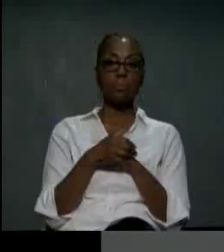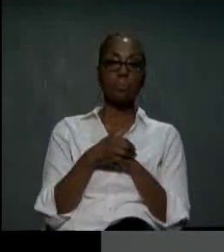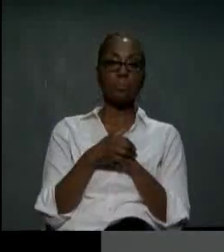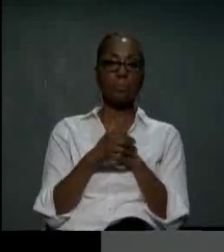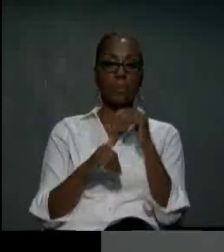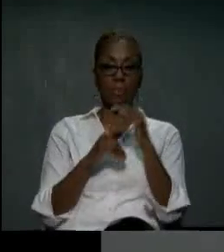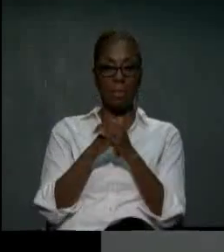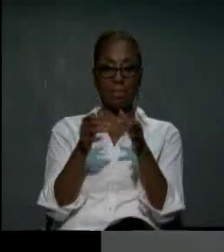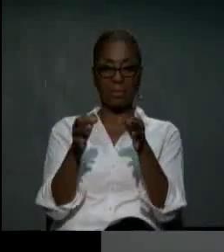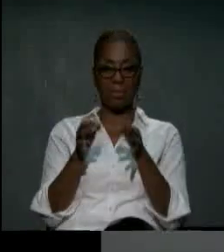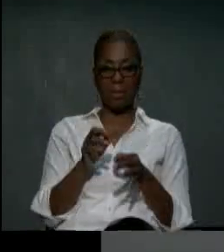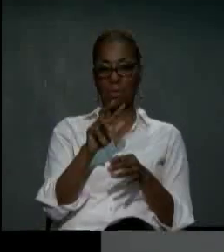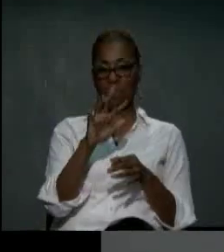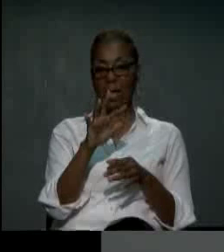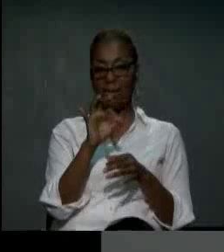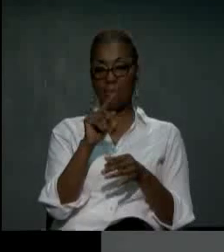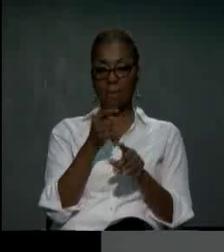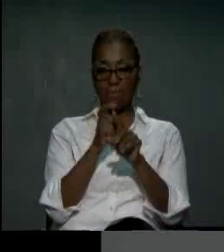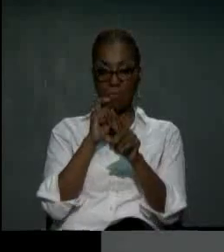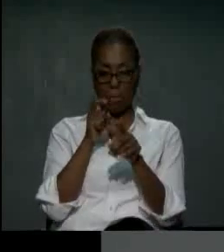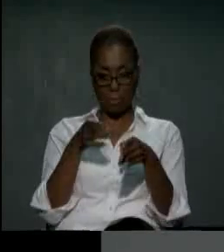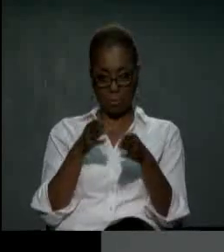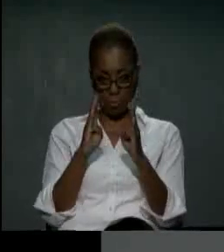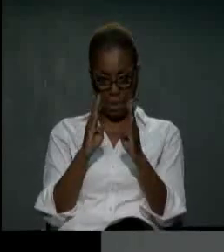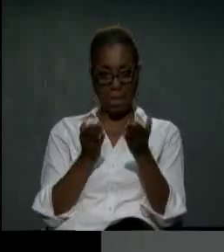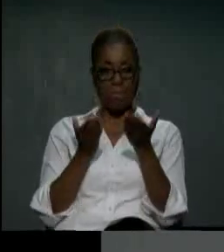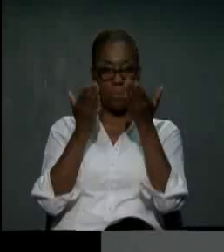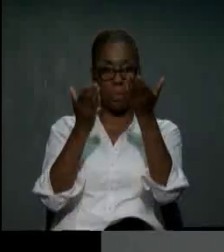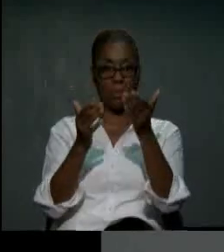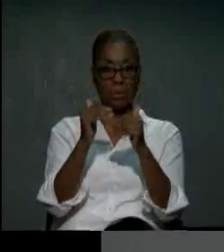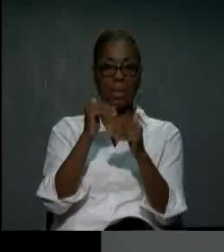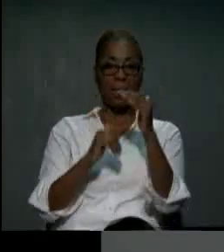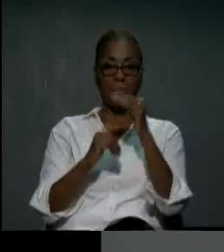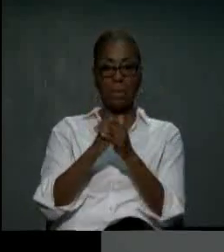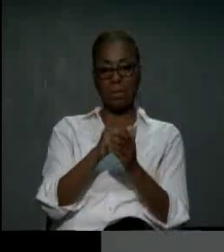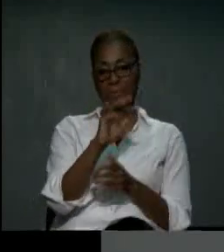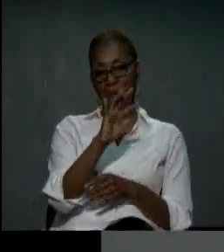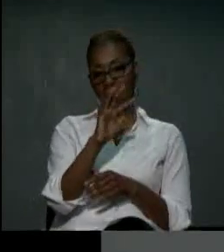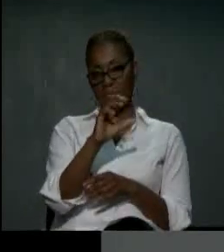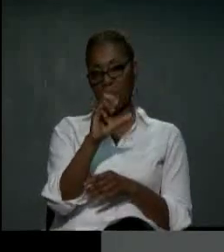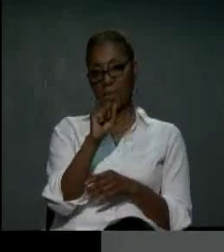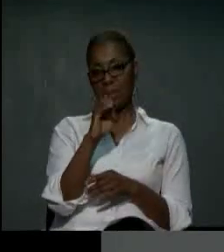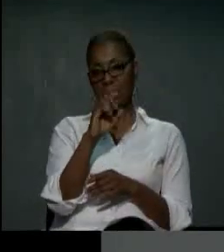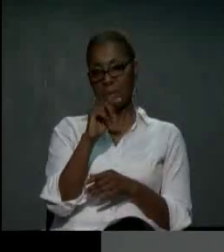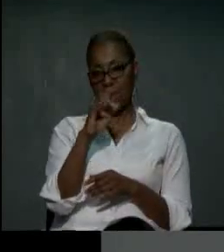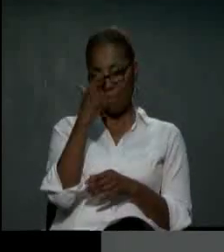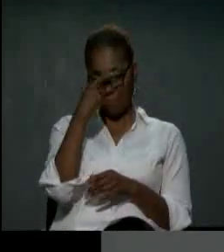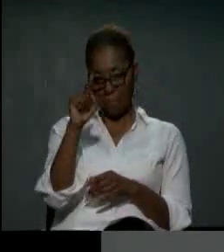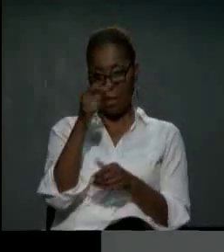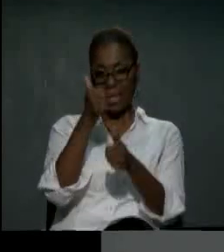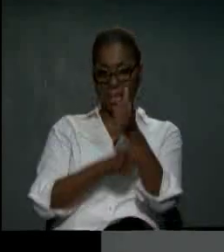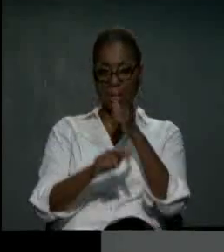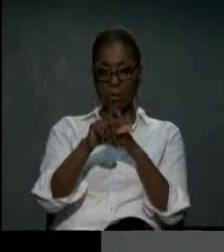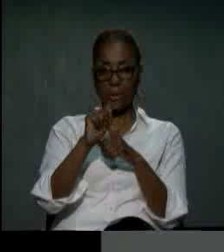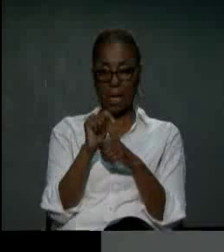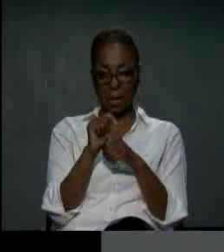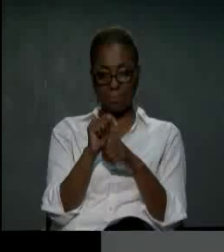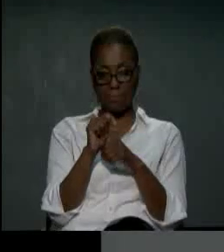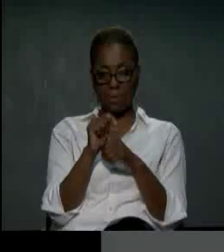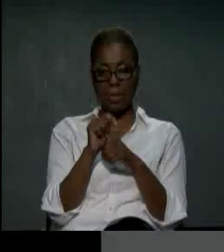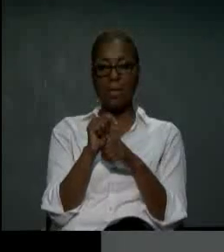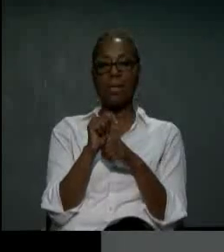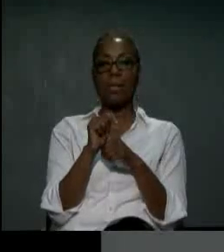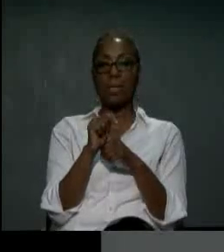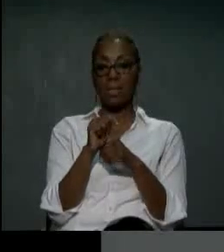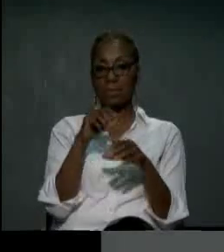minimum setback of 35 feet from the street right-of-way is proposed. There is a minimum 5-foot side yard setback on each lot. The lots along Stannis Road are